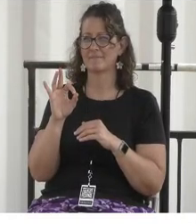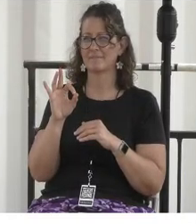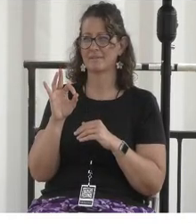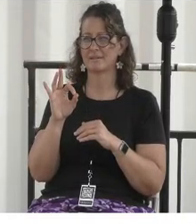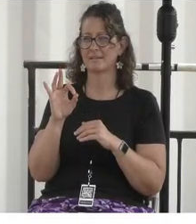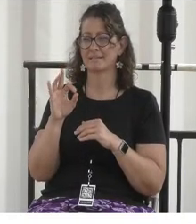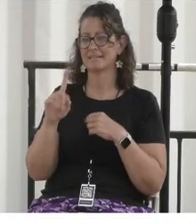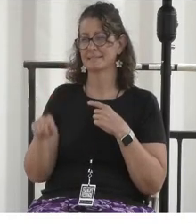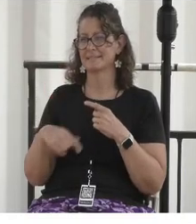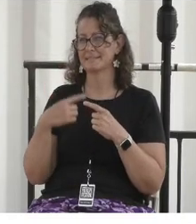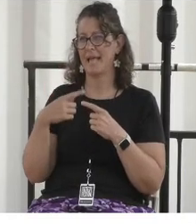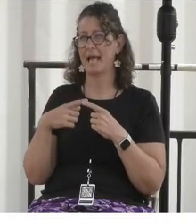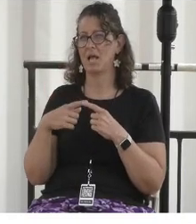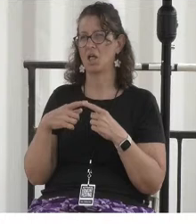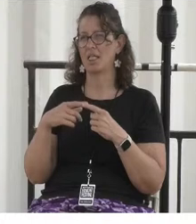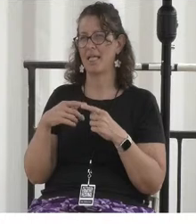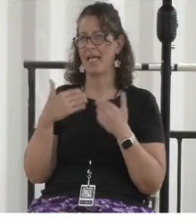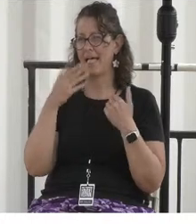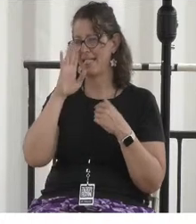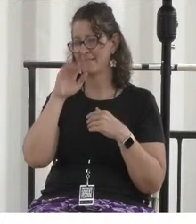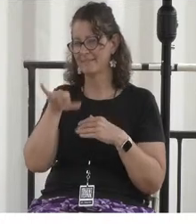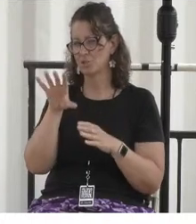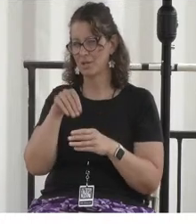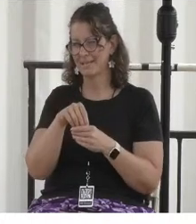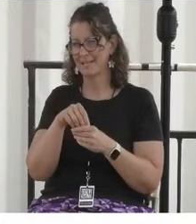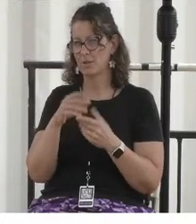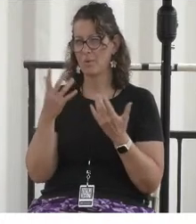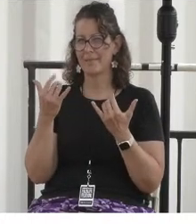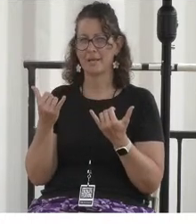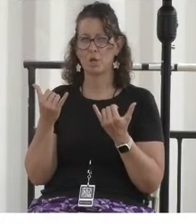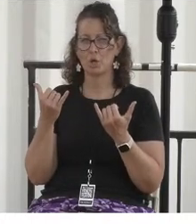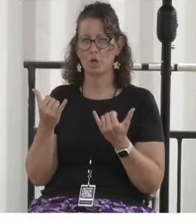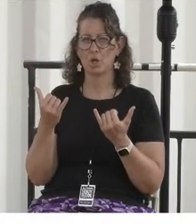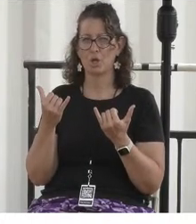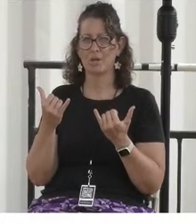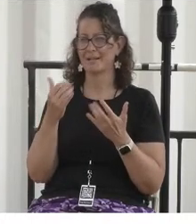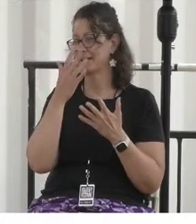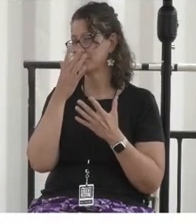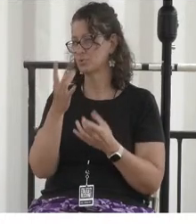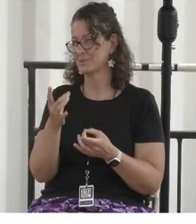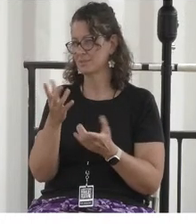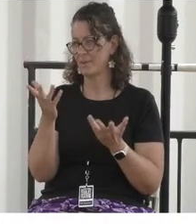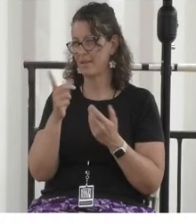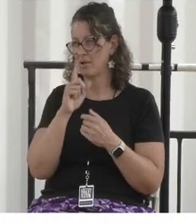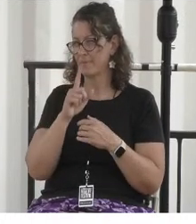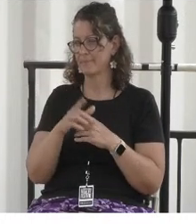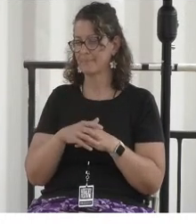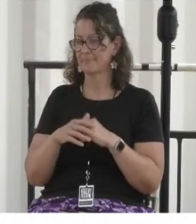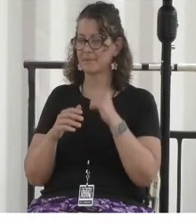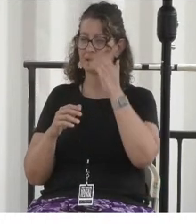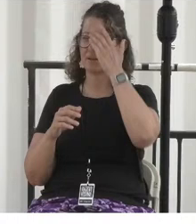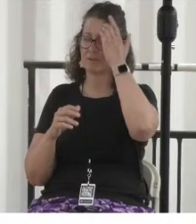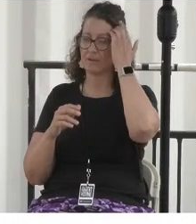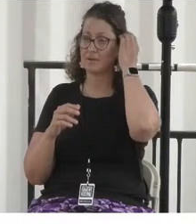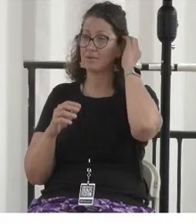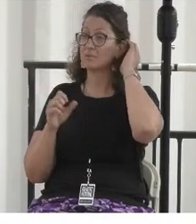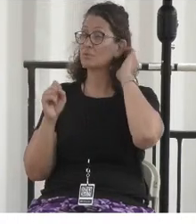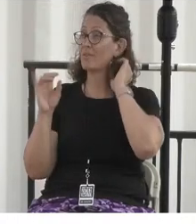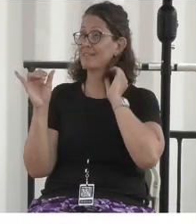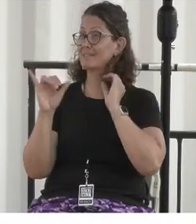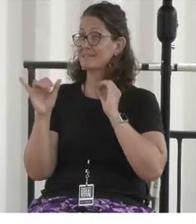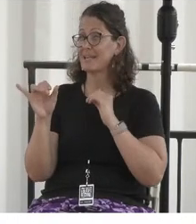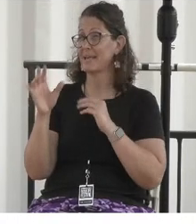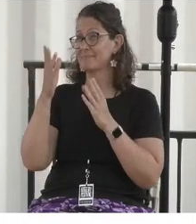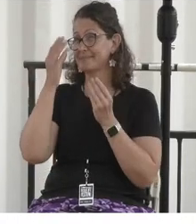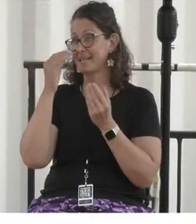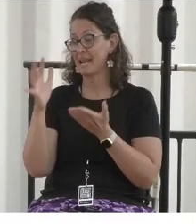the cycle, hormonal cycle, elephants are in, or what their current interests are. And so the same data that's being